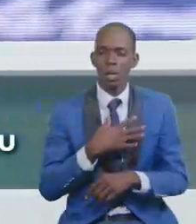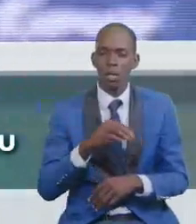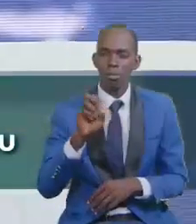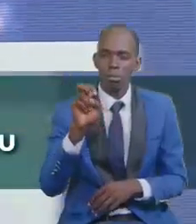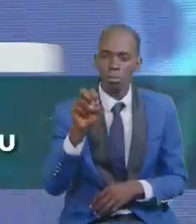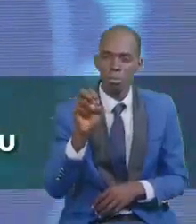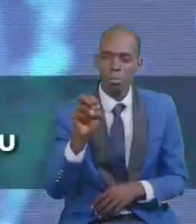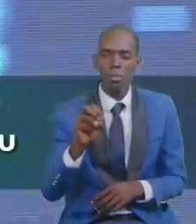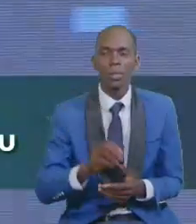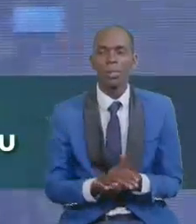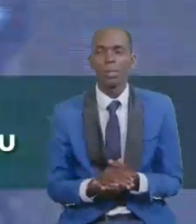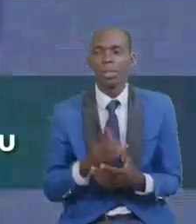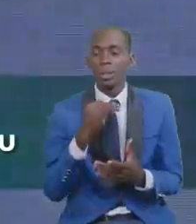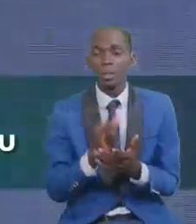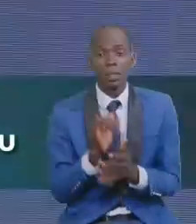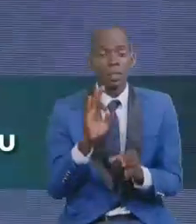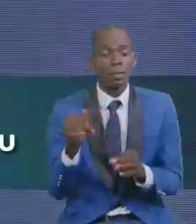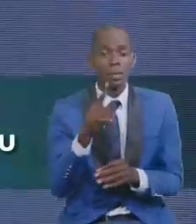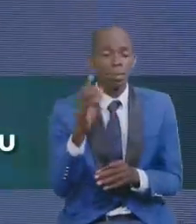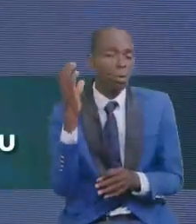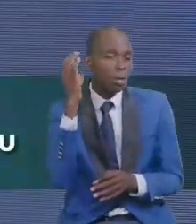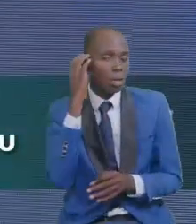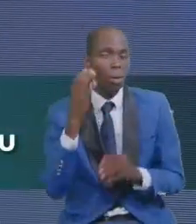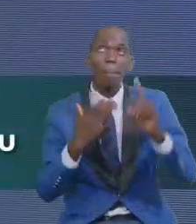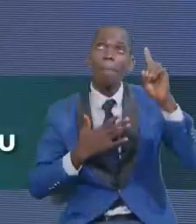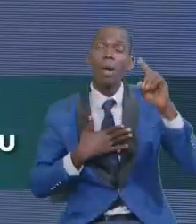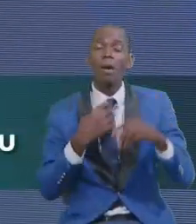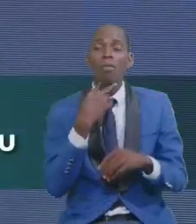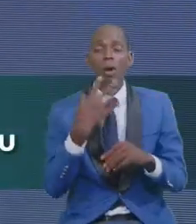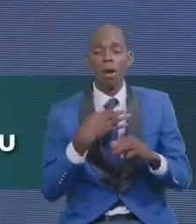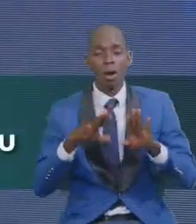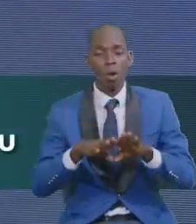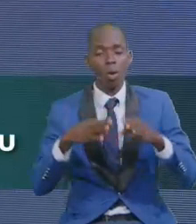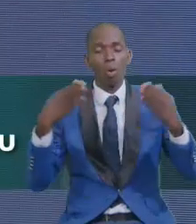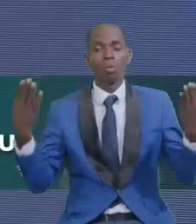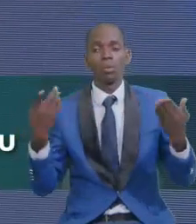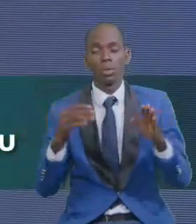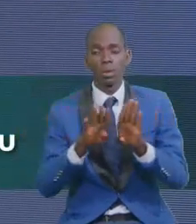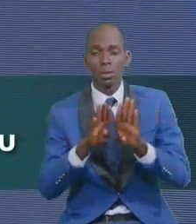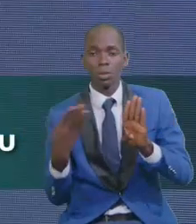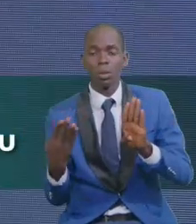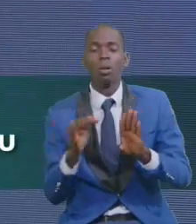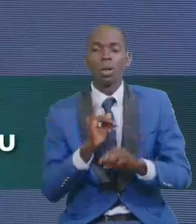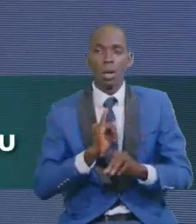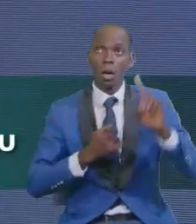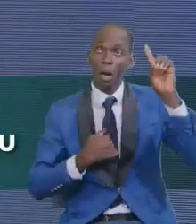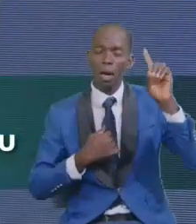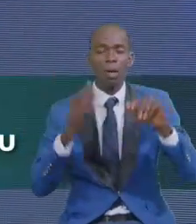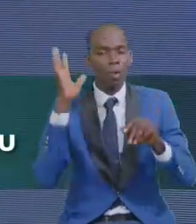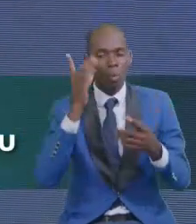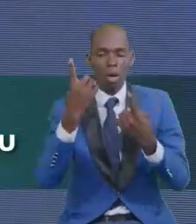It says, if anyone hears my voice and opens the door, I will come